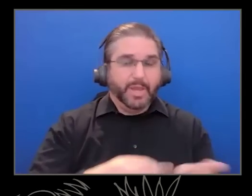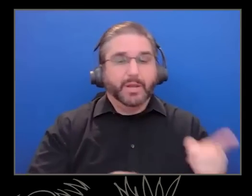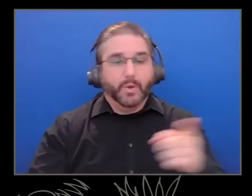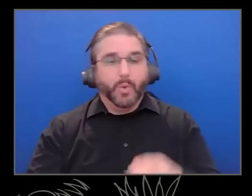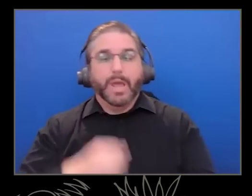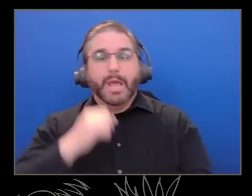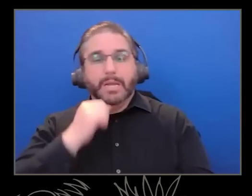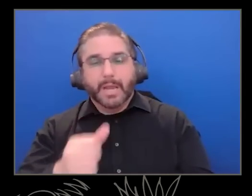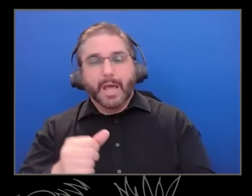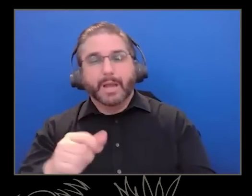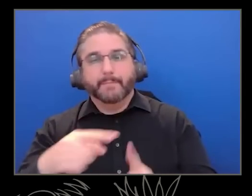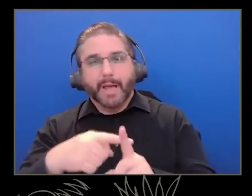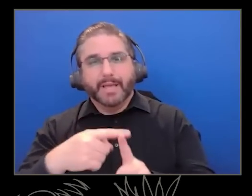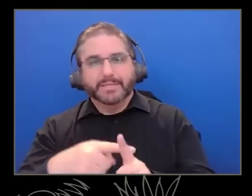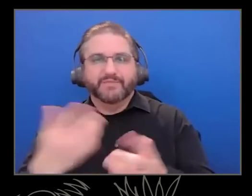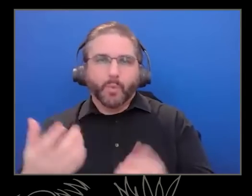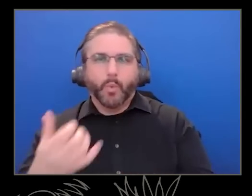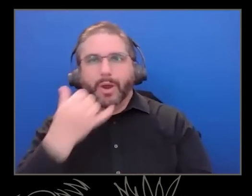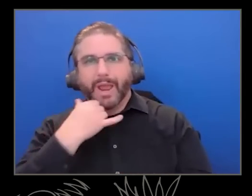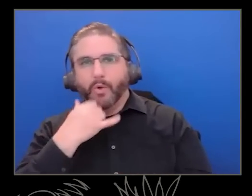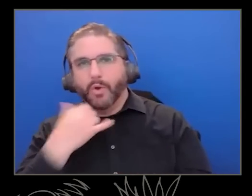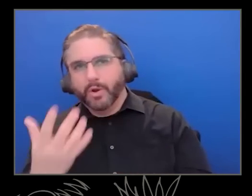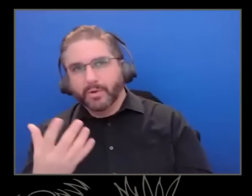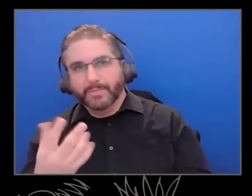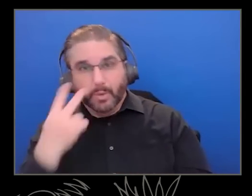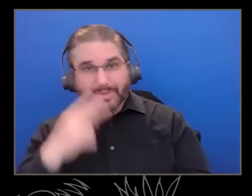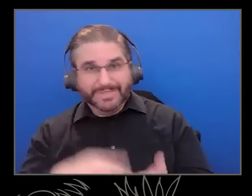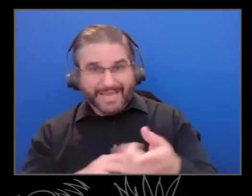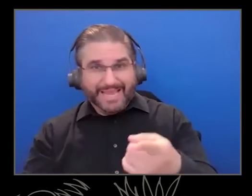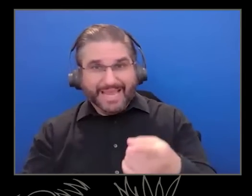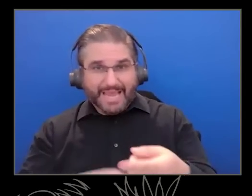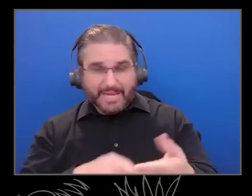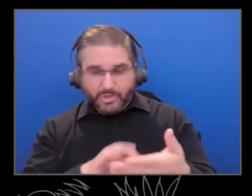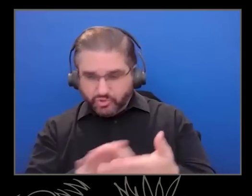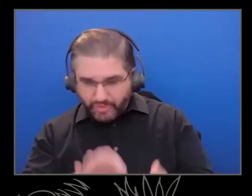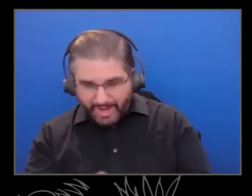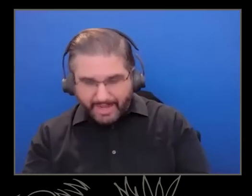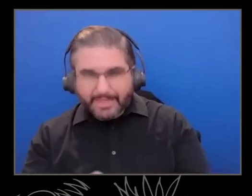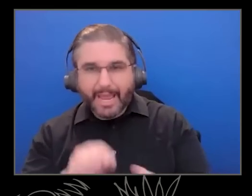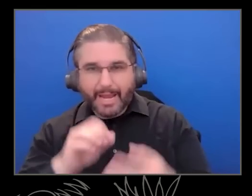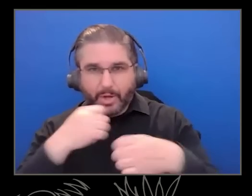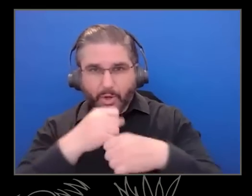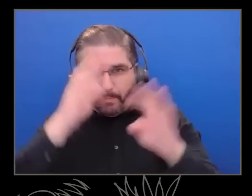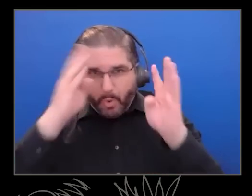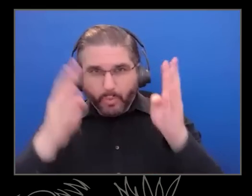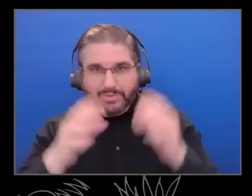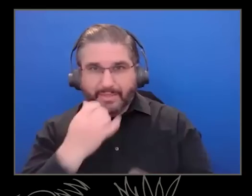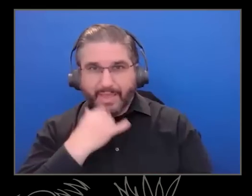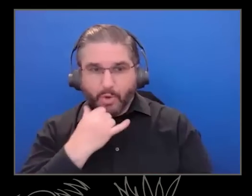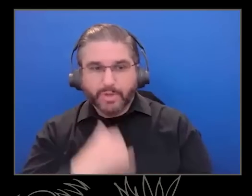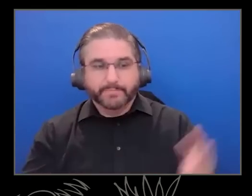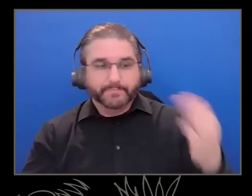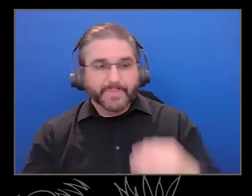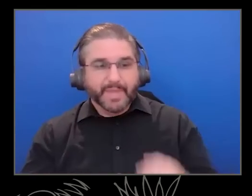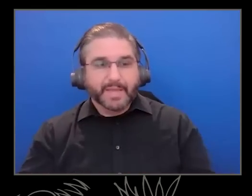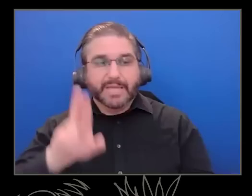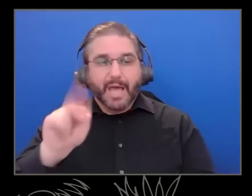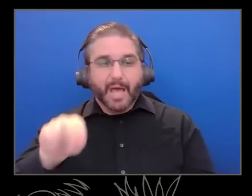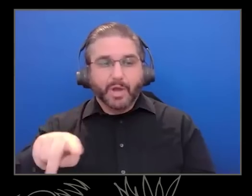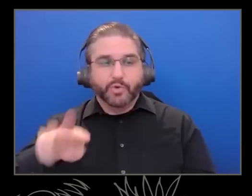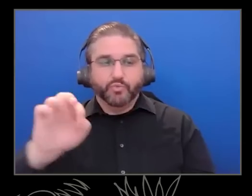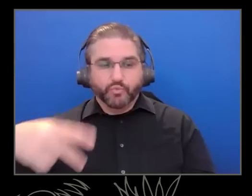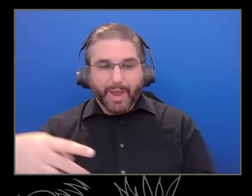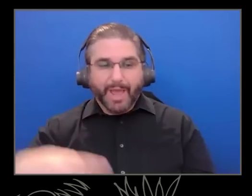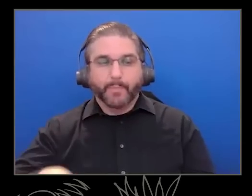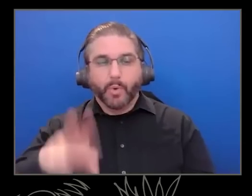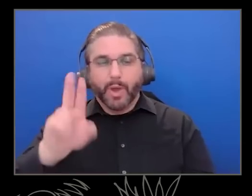or error. You can see how kind of it composed and tracked the errors there. The next is unwrap and unwrap or.